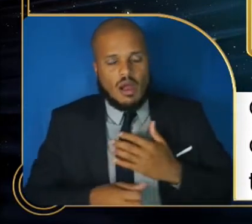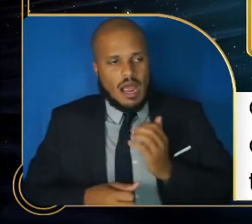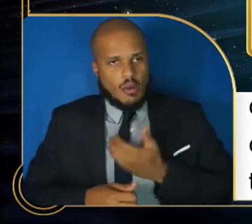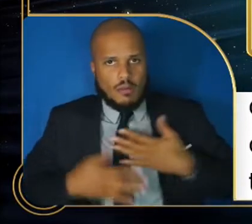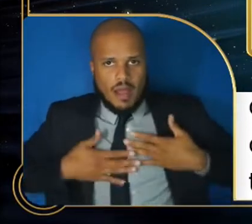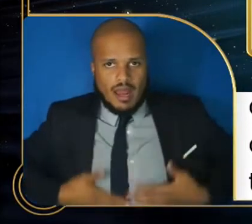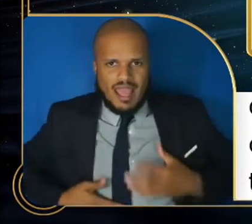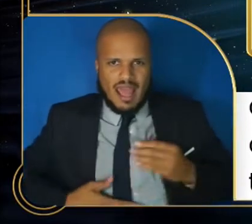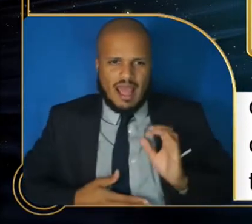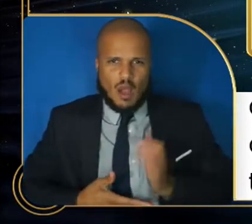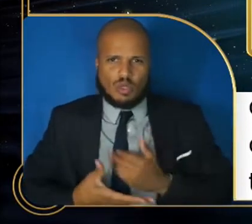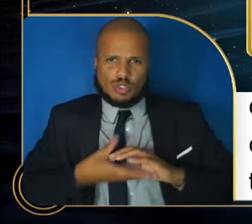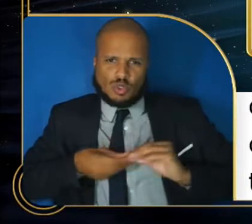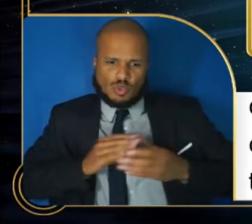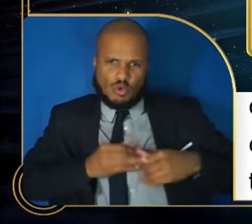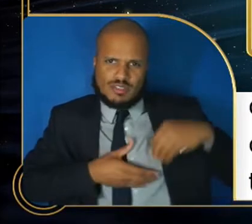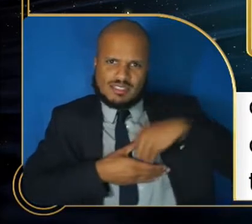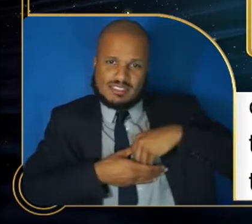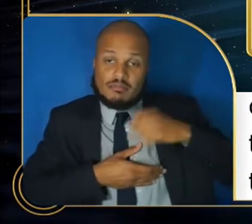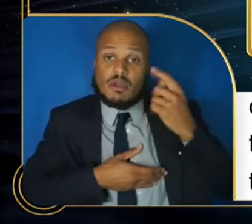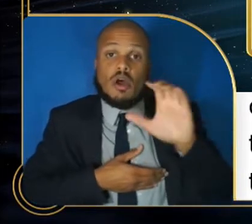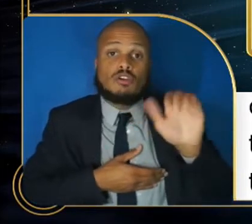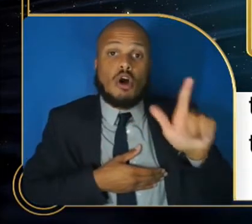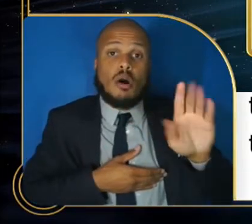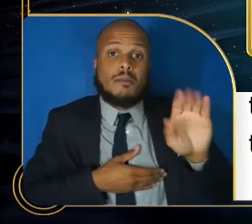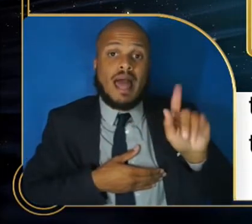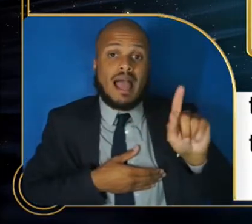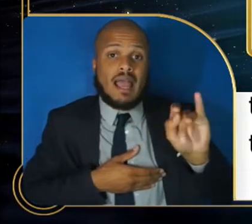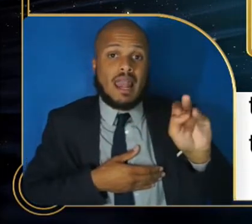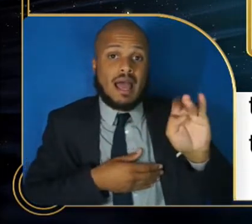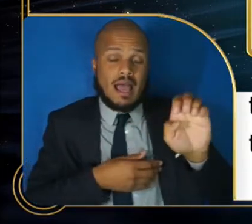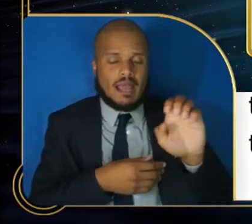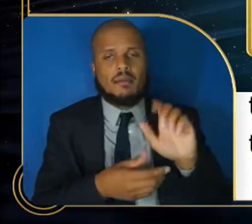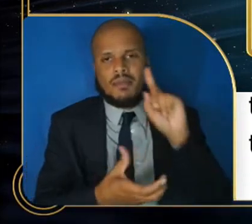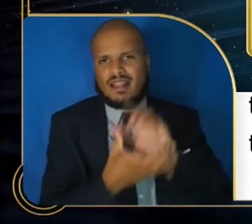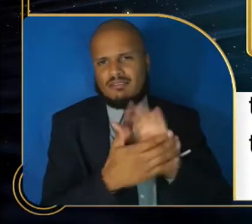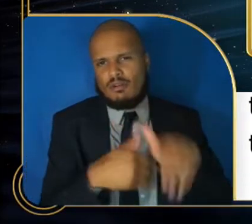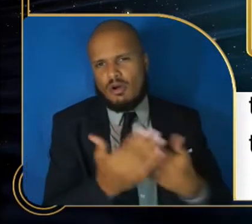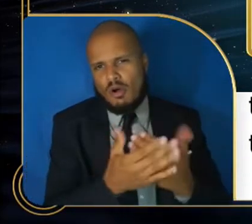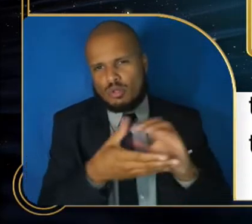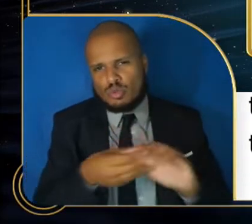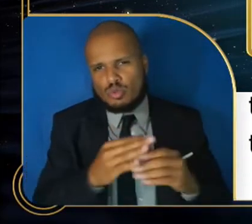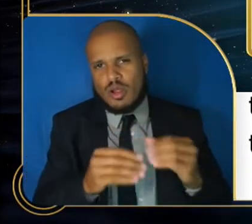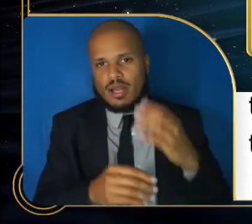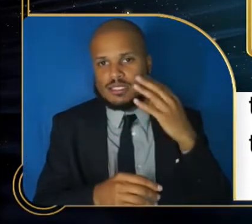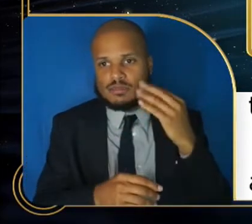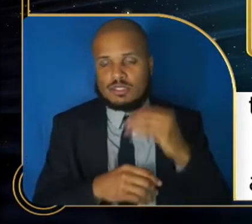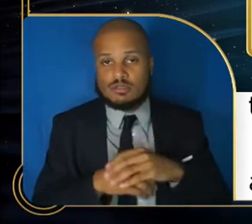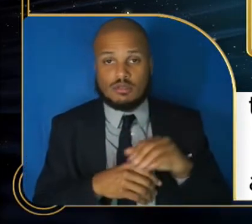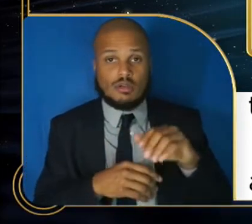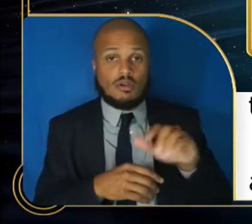hold. Call BlackLine believes in everyone's stories and experiences. Call